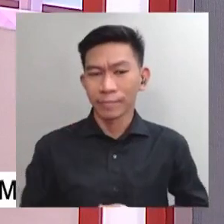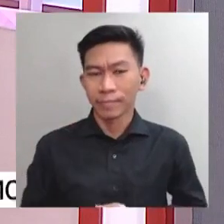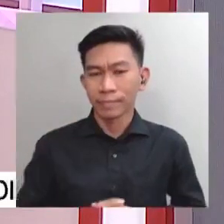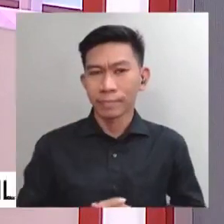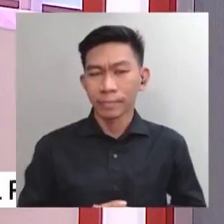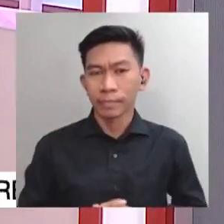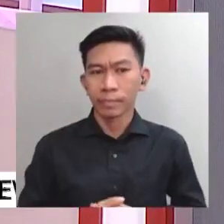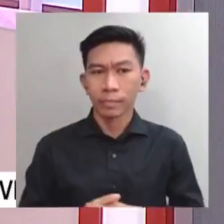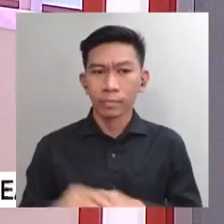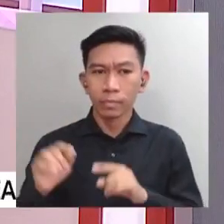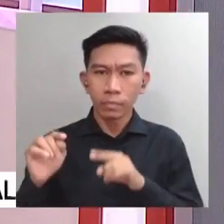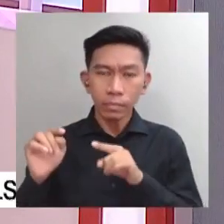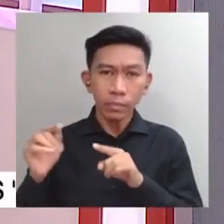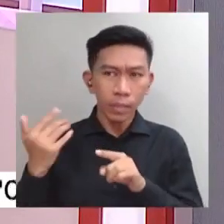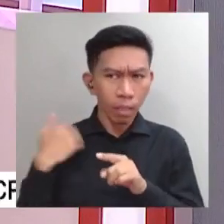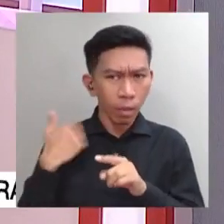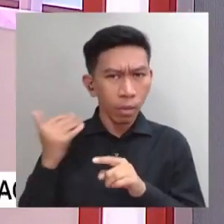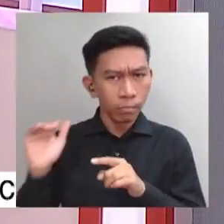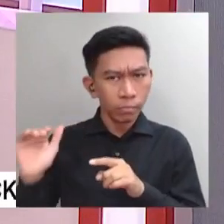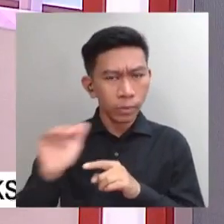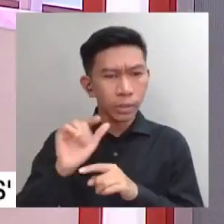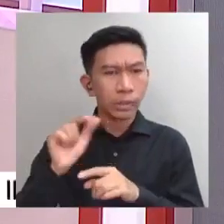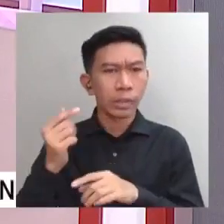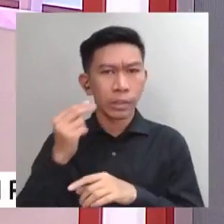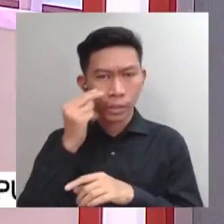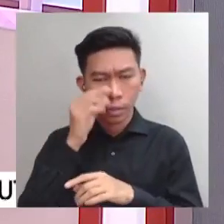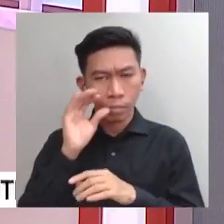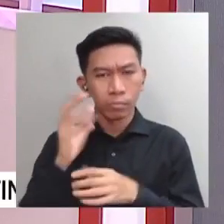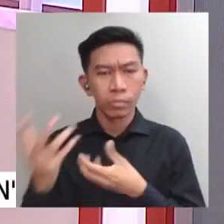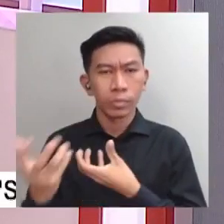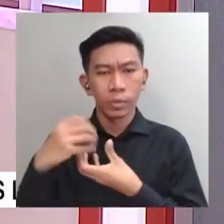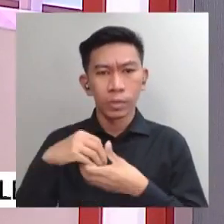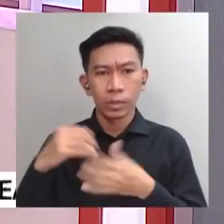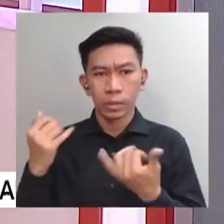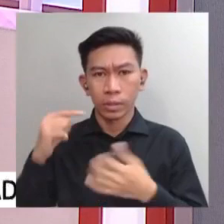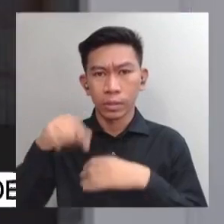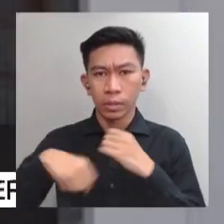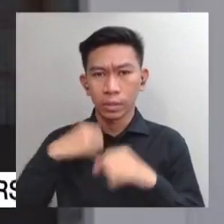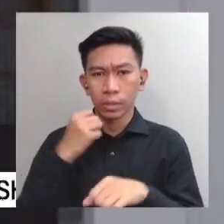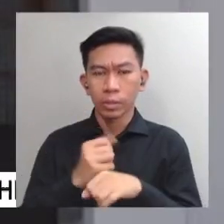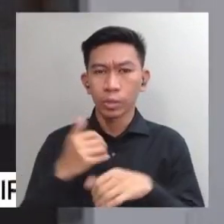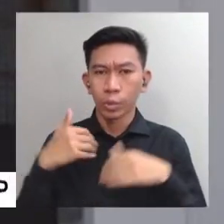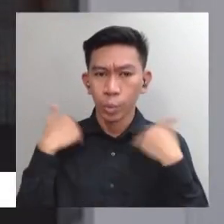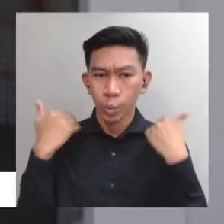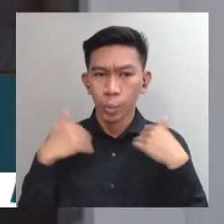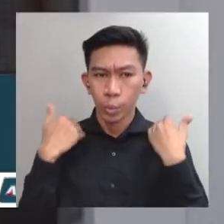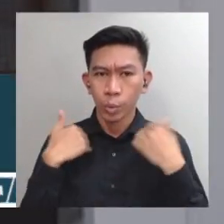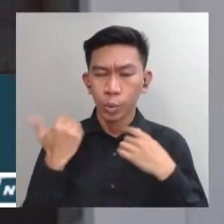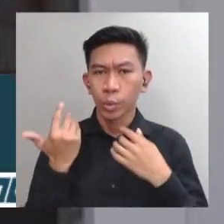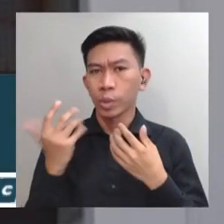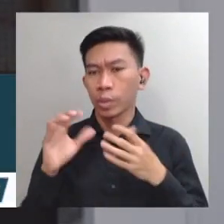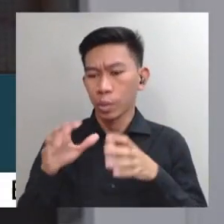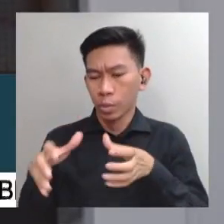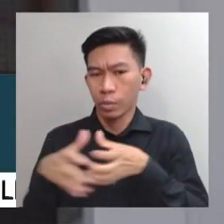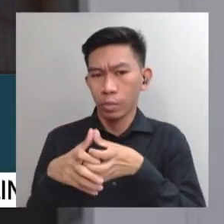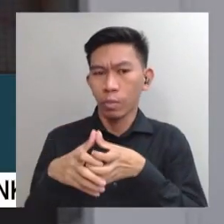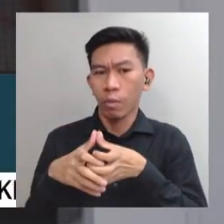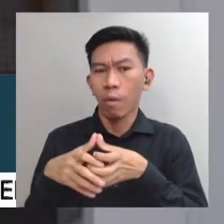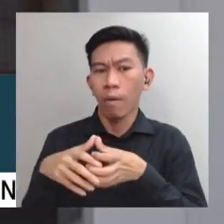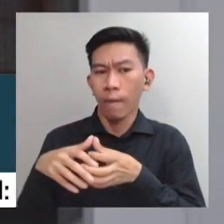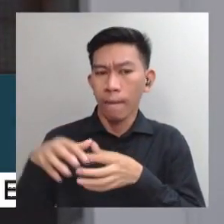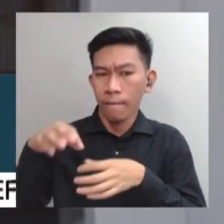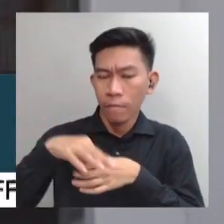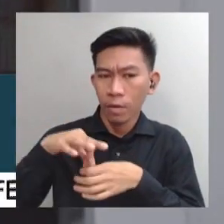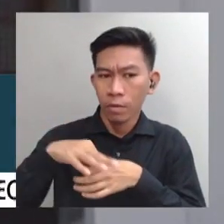urging residents in Negros Oriental to participate in this year's village and youth polls or youth council polls. This even as